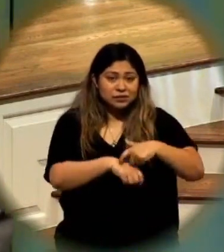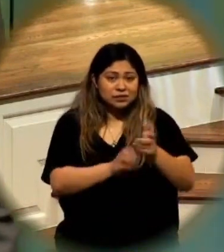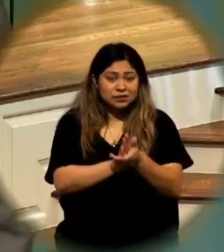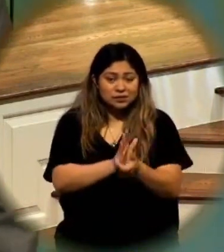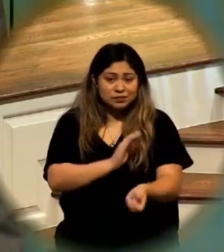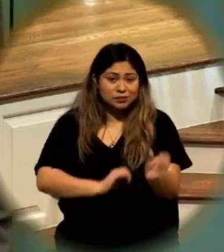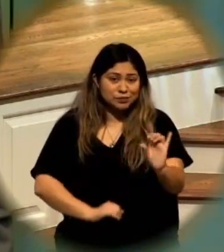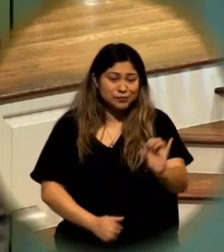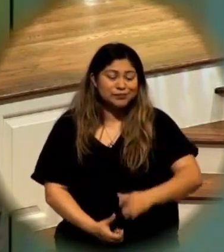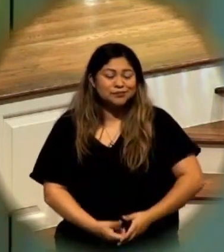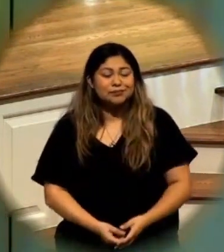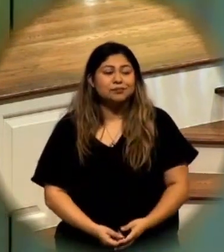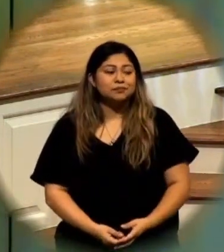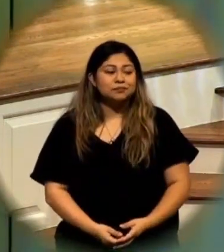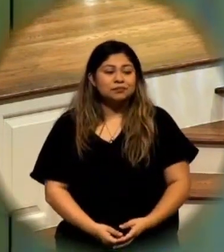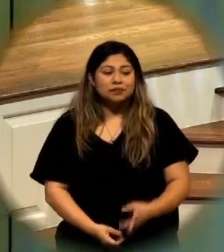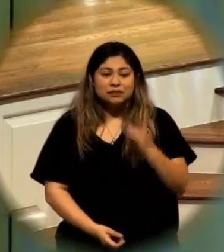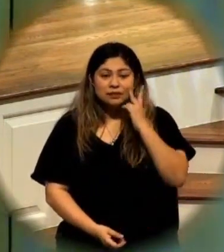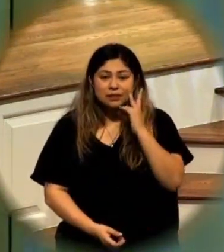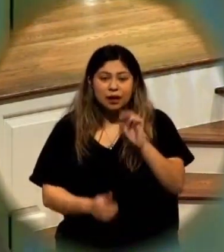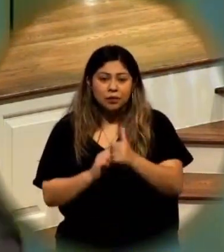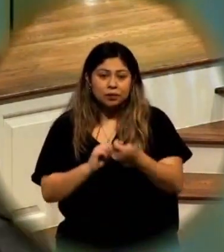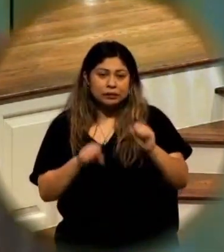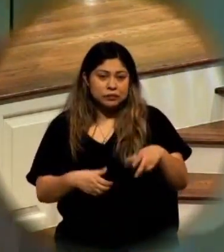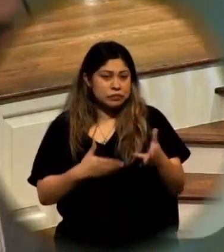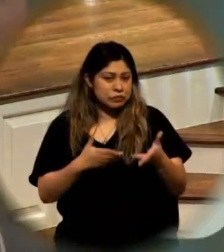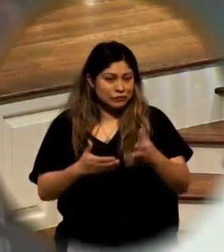next couple of weeks and see some ways we can serve.